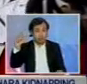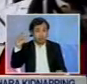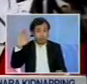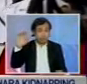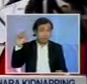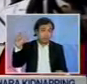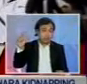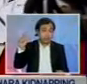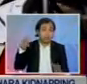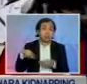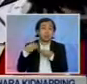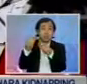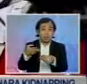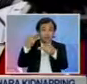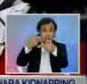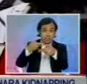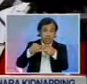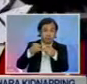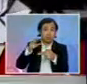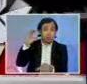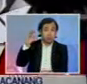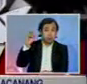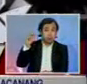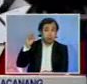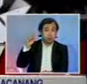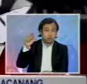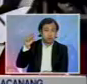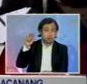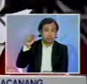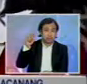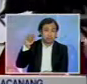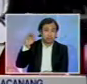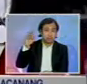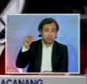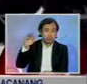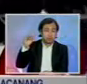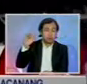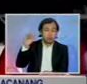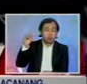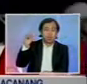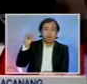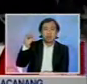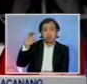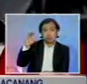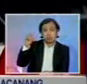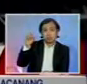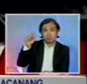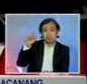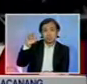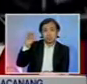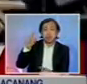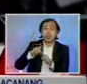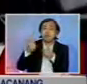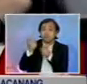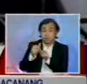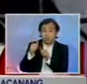title issued in the name of Constantino T. Castillo, the third married to Maria Carla C. Castillo. Mm. My question is, based on the